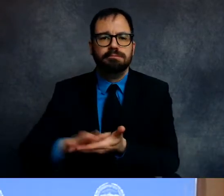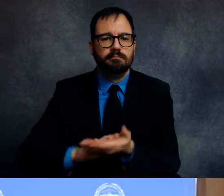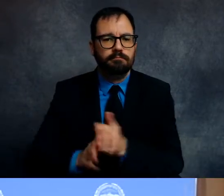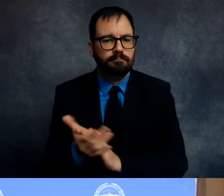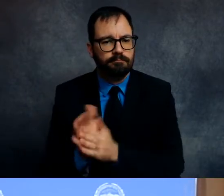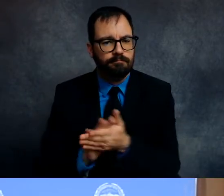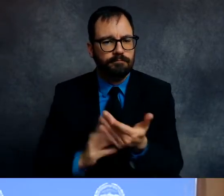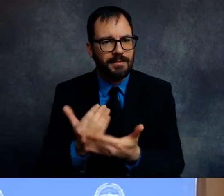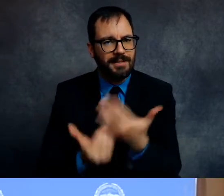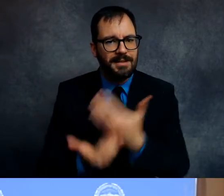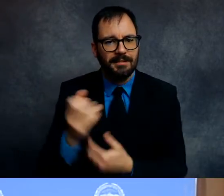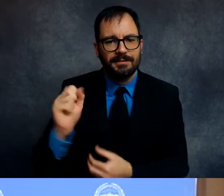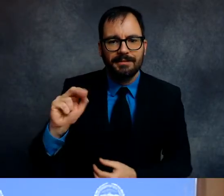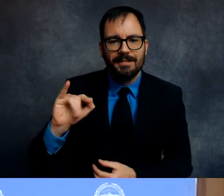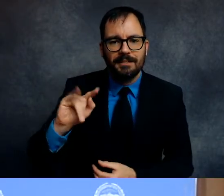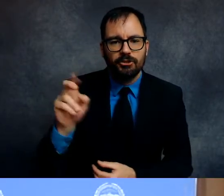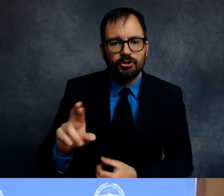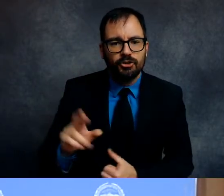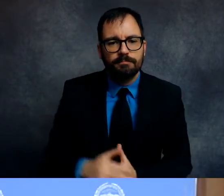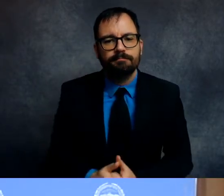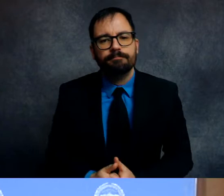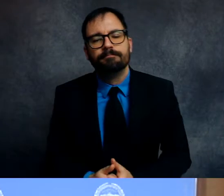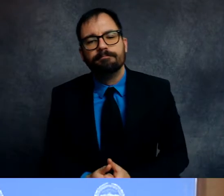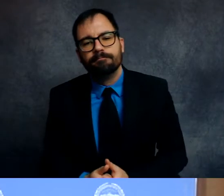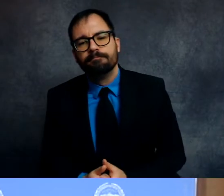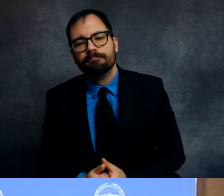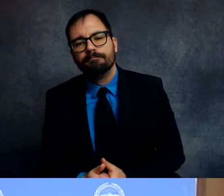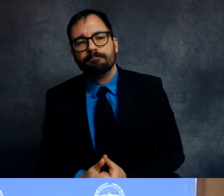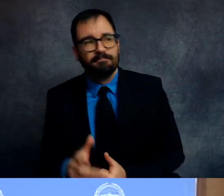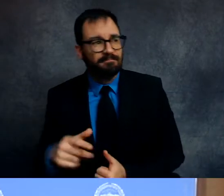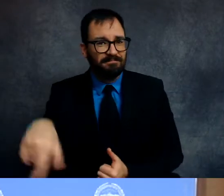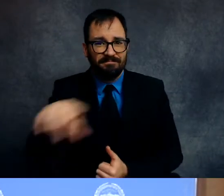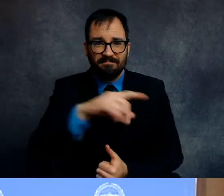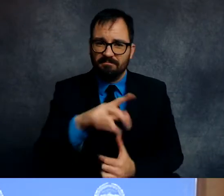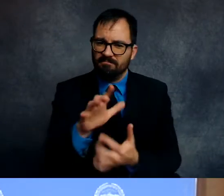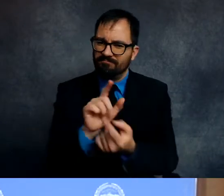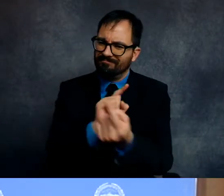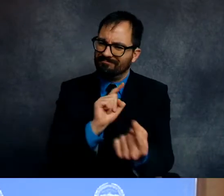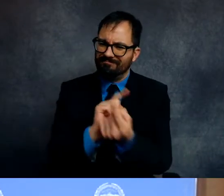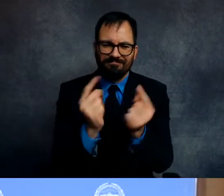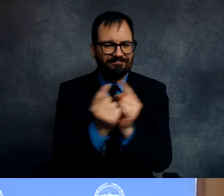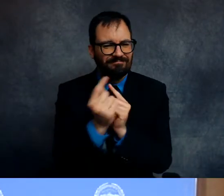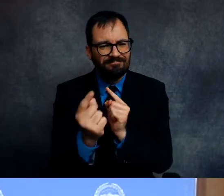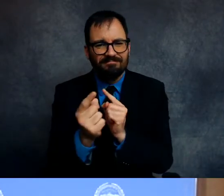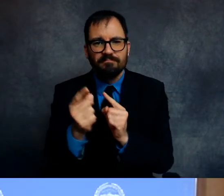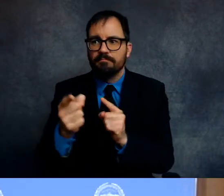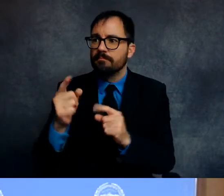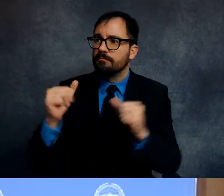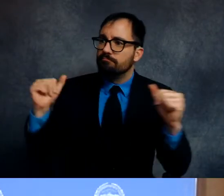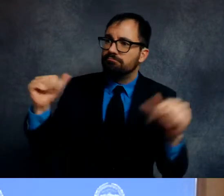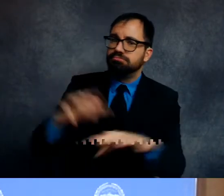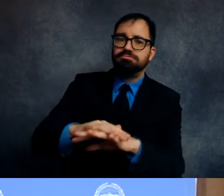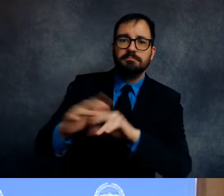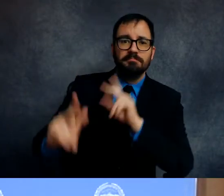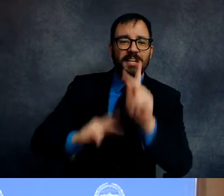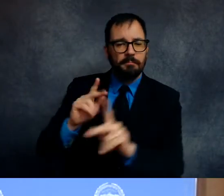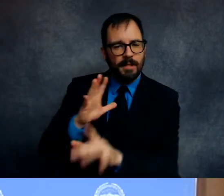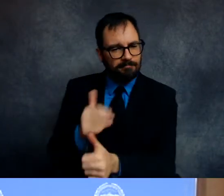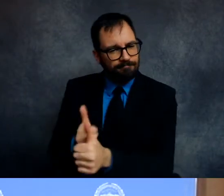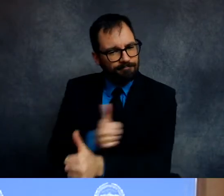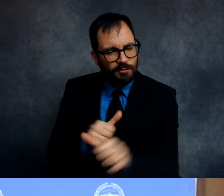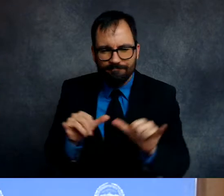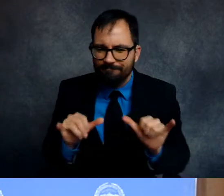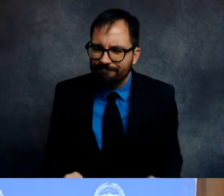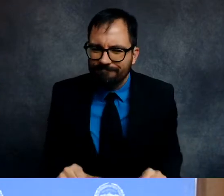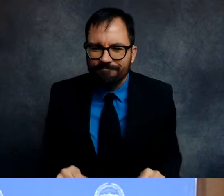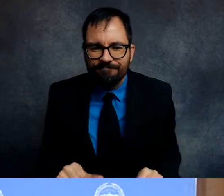surface. If you can remember, just go wash your hands. That'd be important. If you don't have hot water available, use hand sanitizer until you can. We're asking